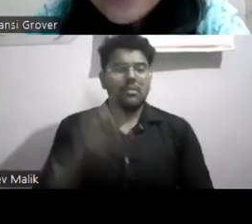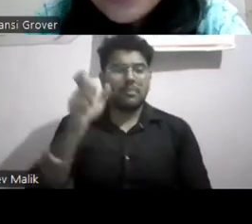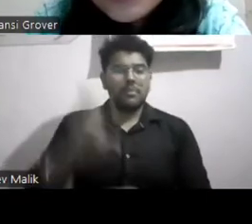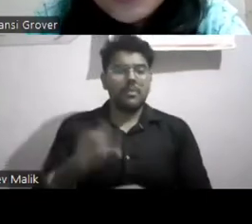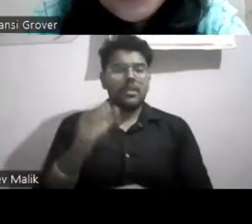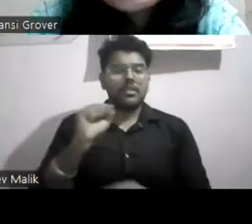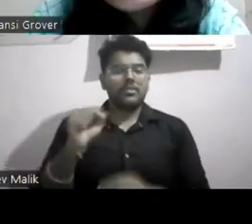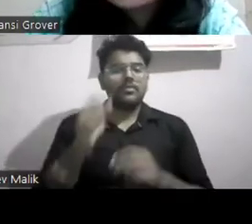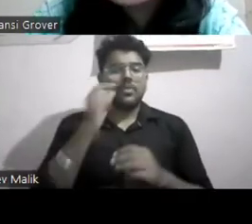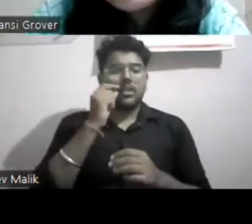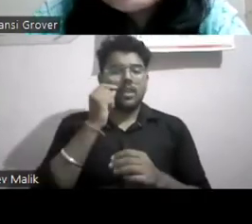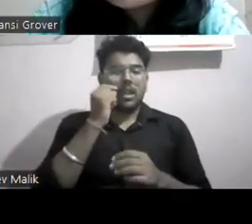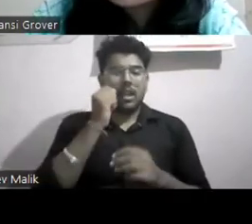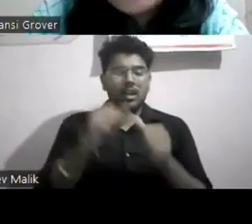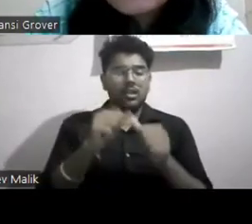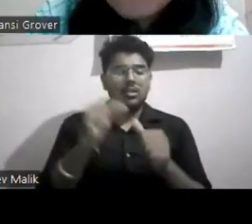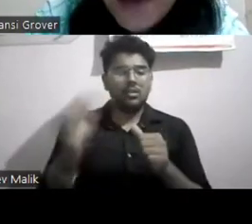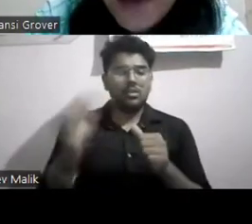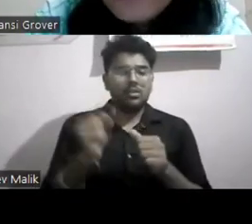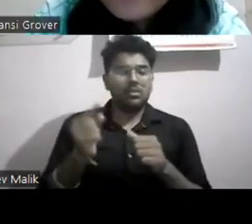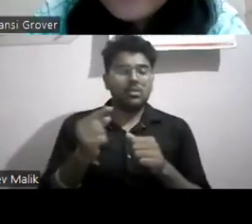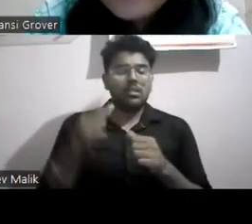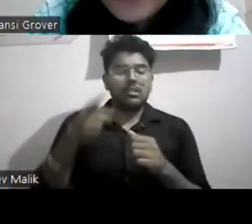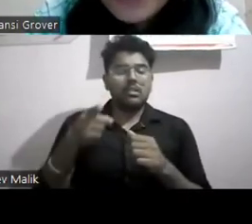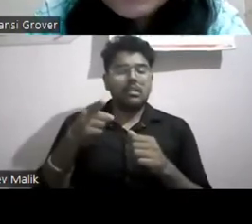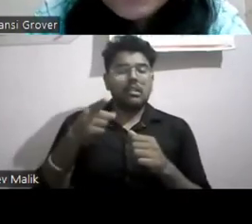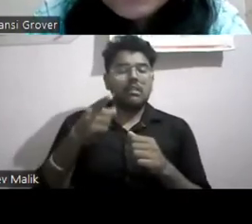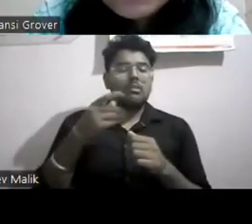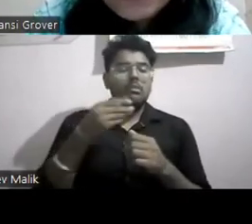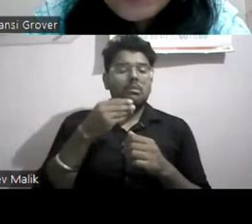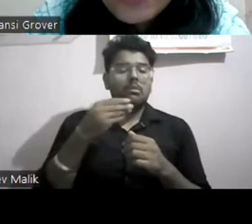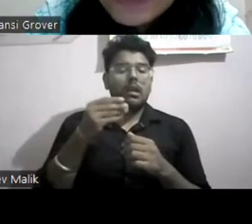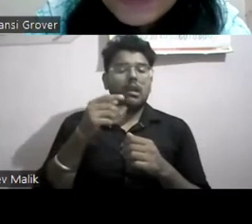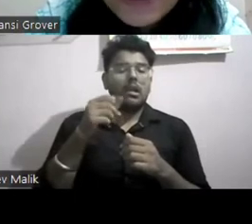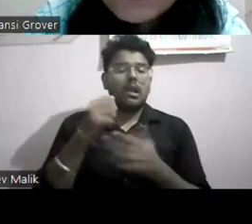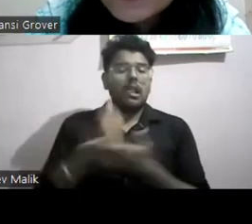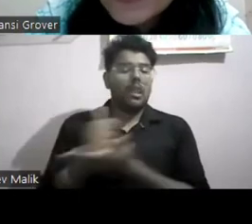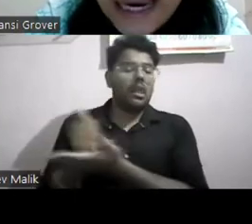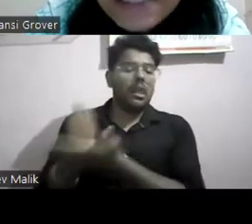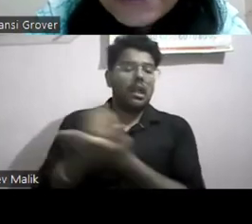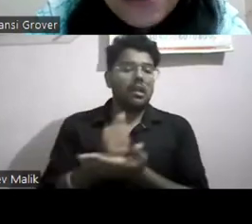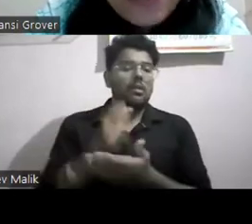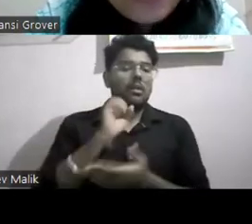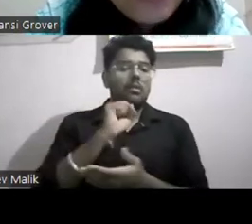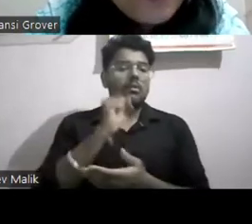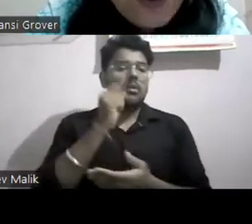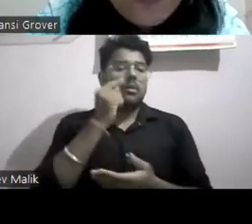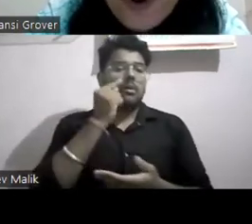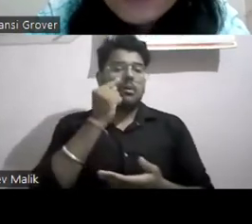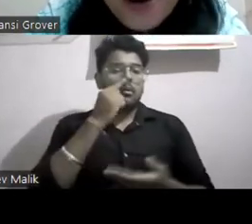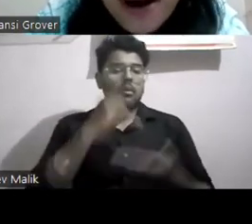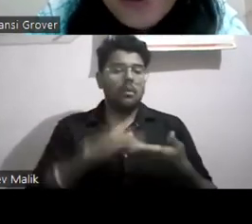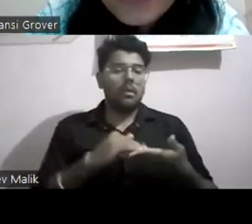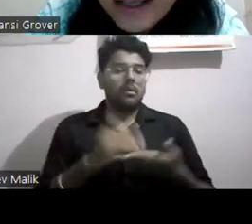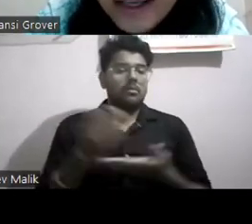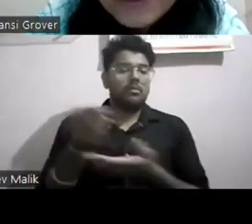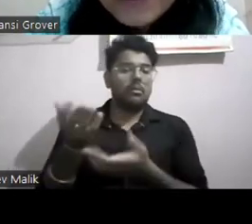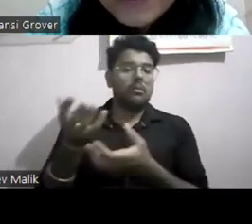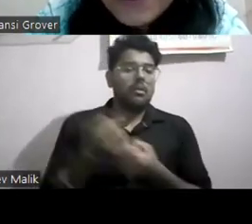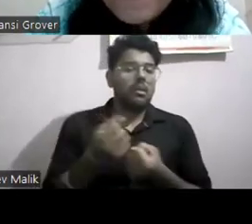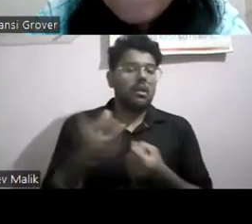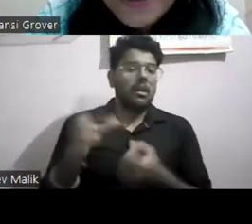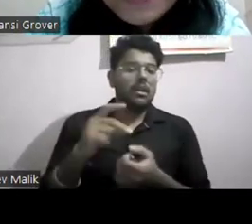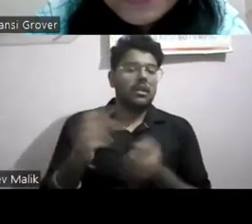Ahaan so that he could get his wife back, right? So earlier he would hate Ahaan for what Ahaan